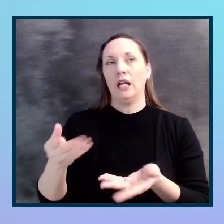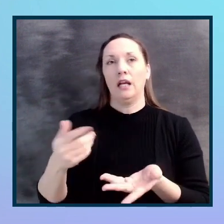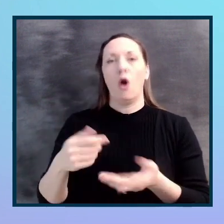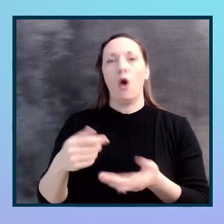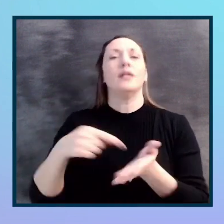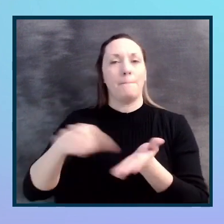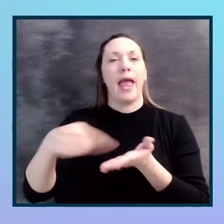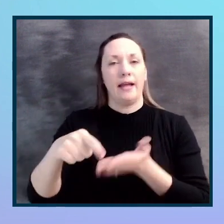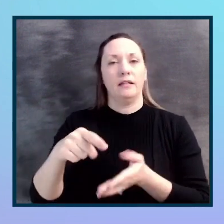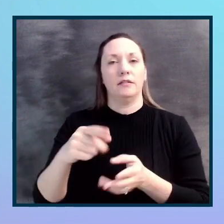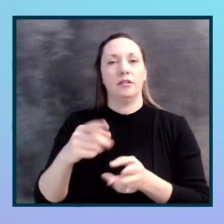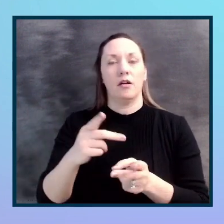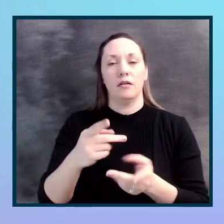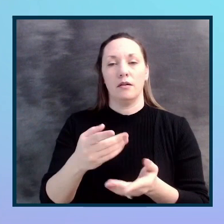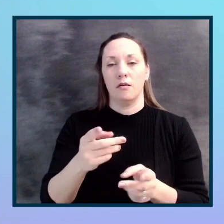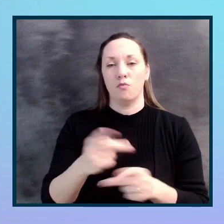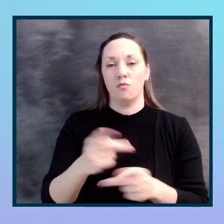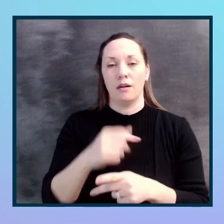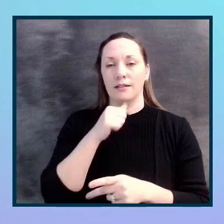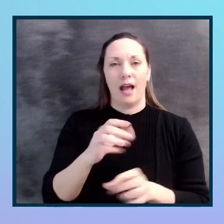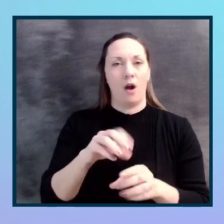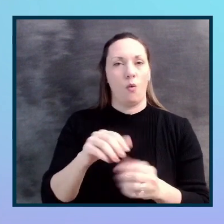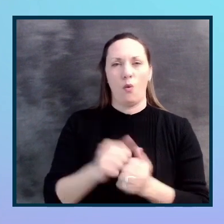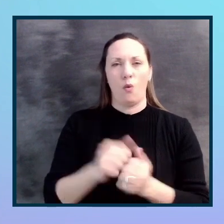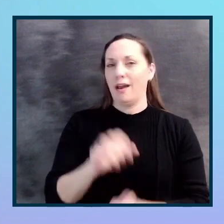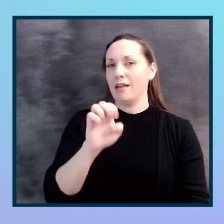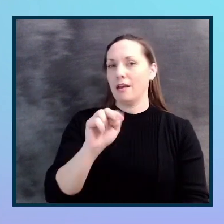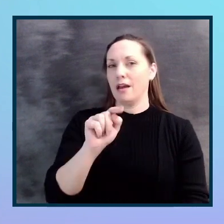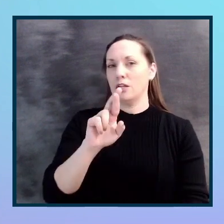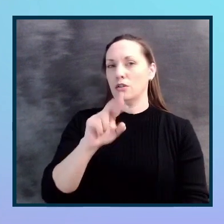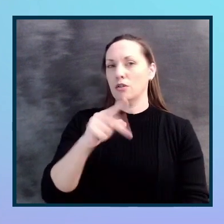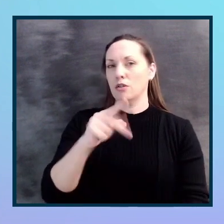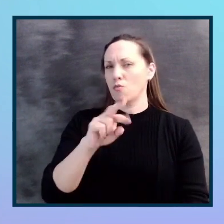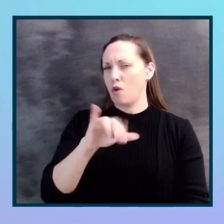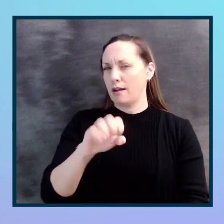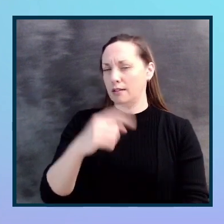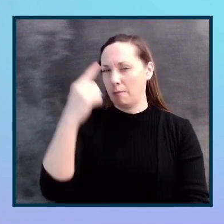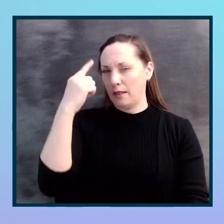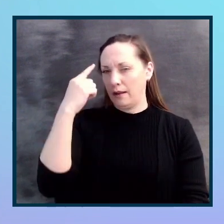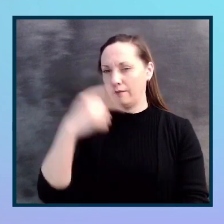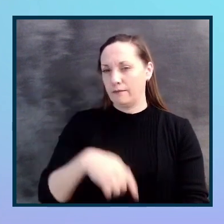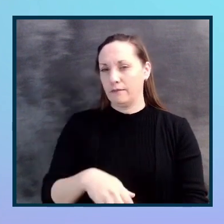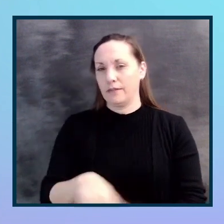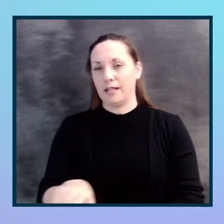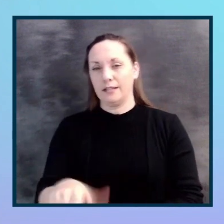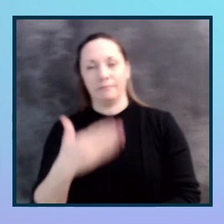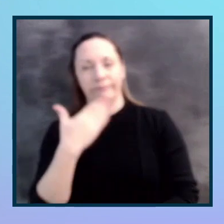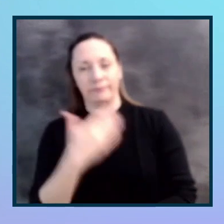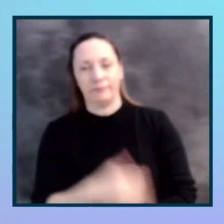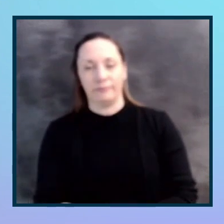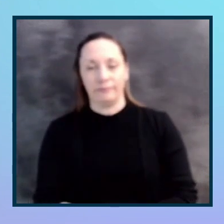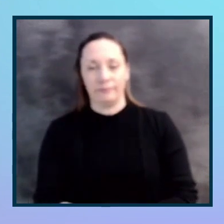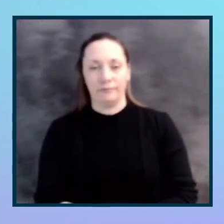product. Not necessarily with enterprise, I believe. Right. But I think you're right there. Thank you, Michael. Thank you,